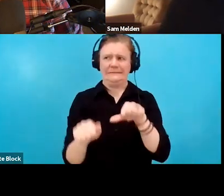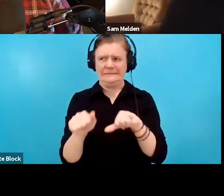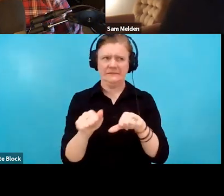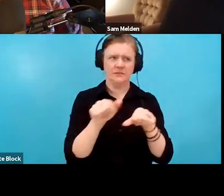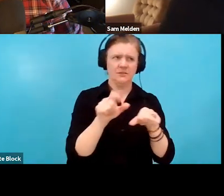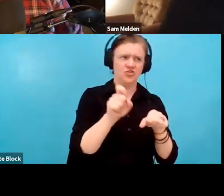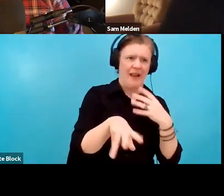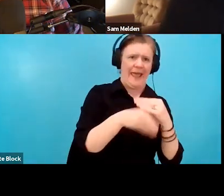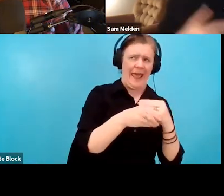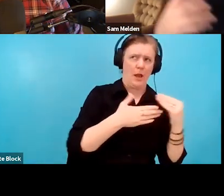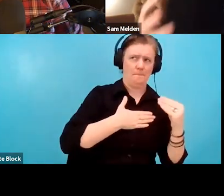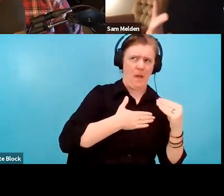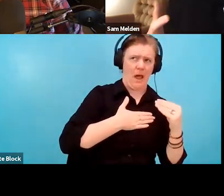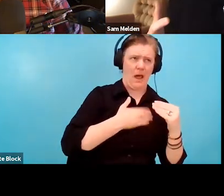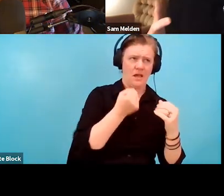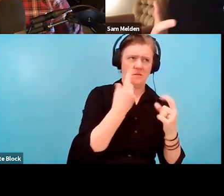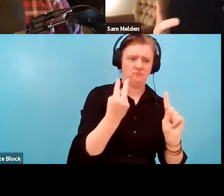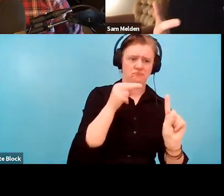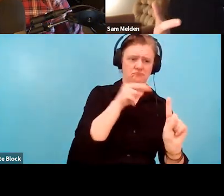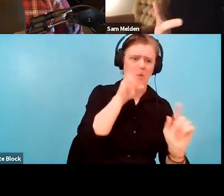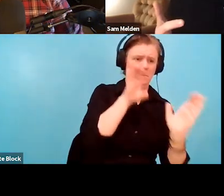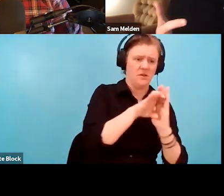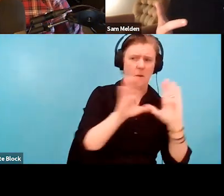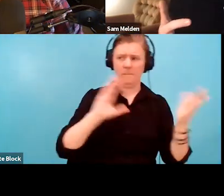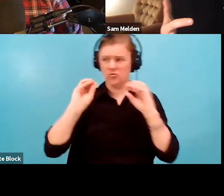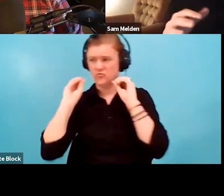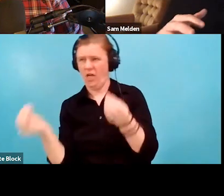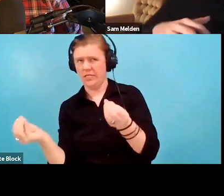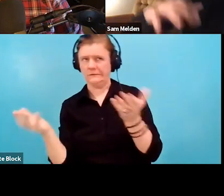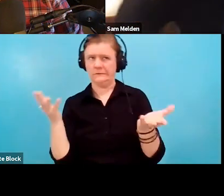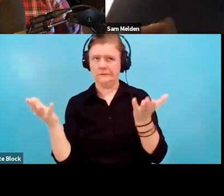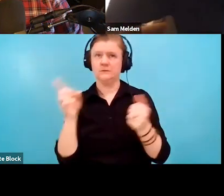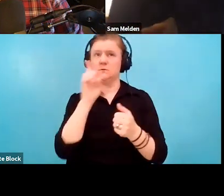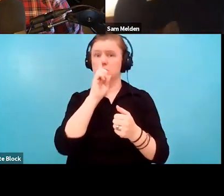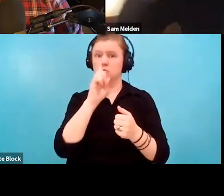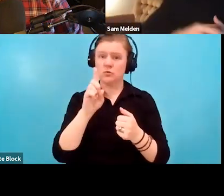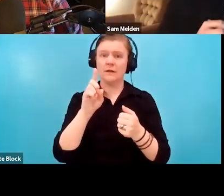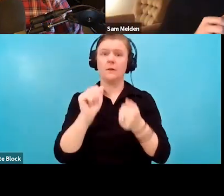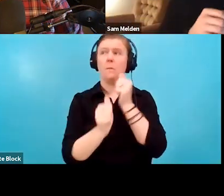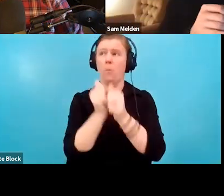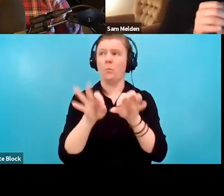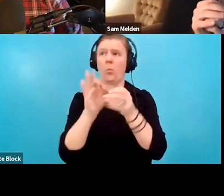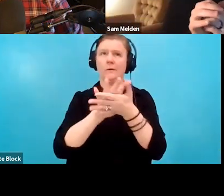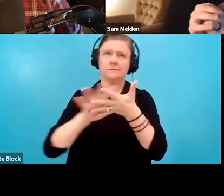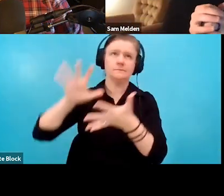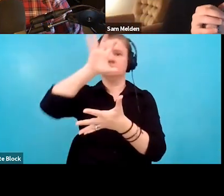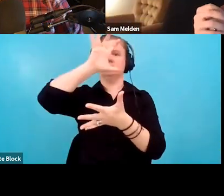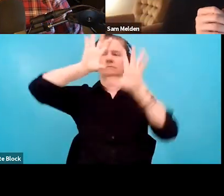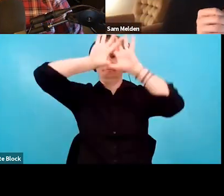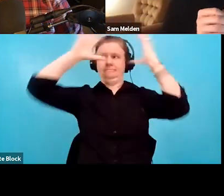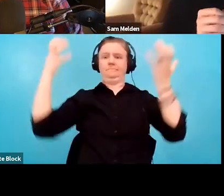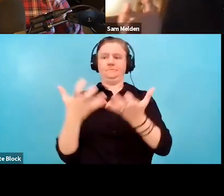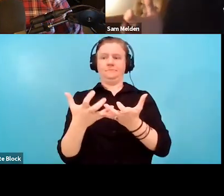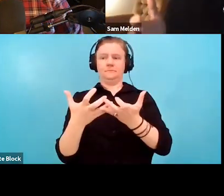that in all of our conversations about accessibility, I think the macro view of it all, showing that as